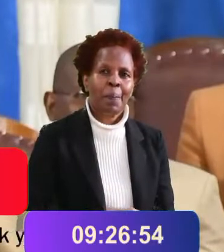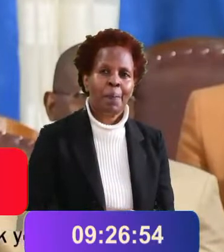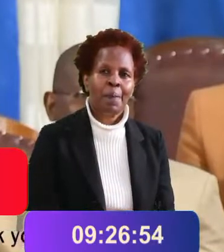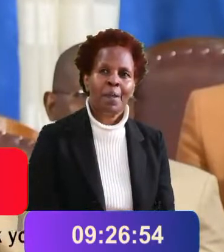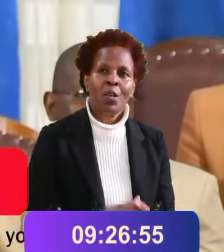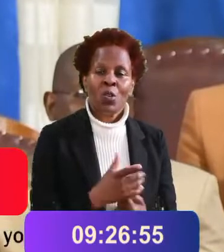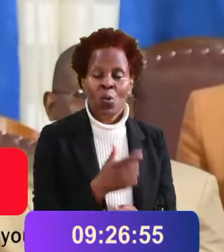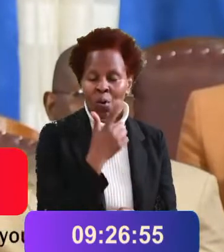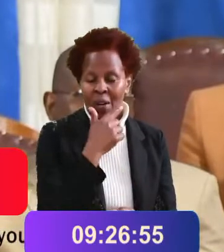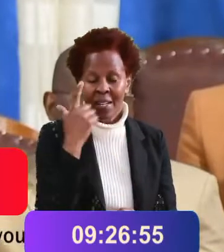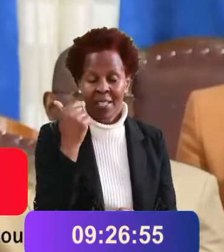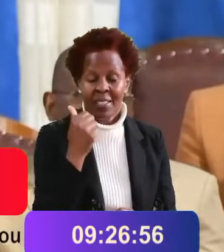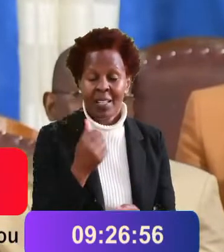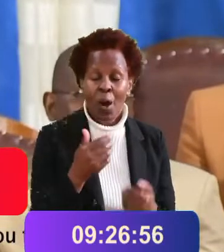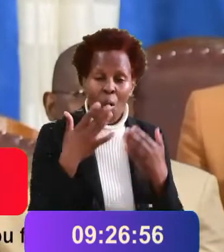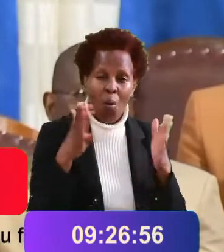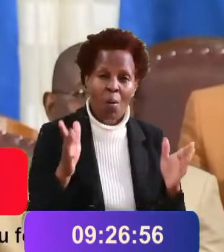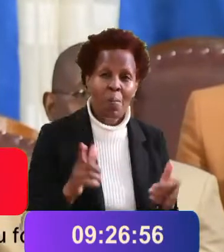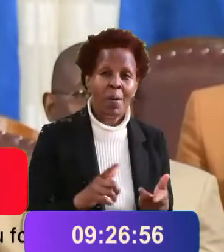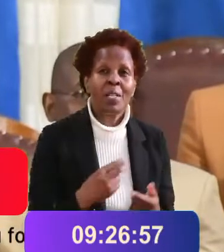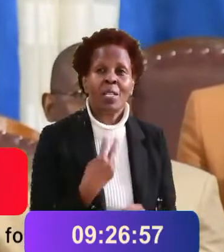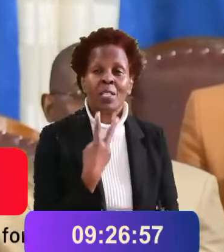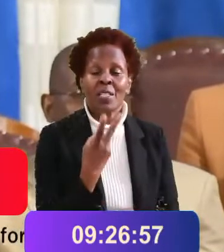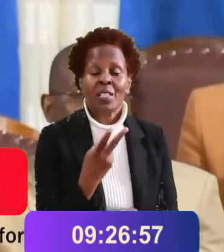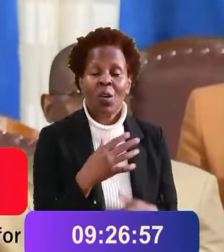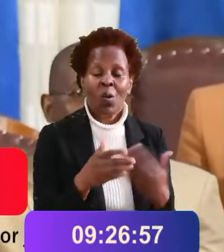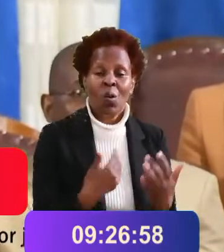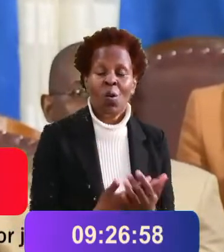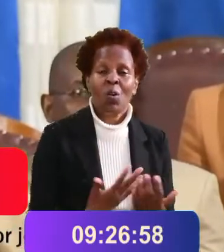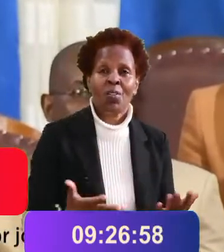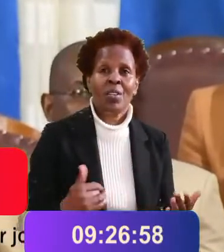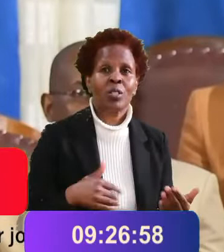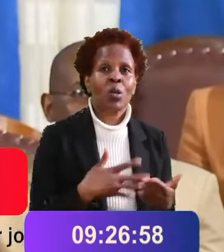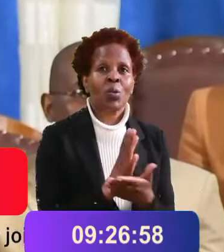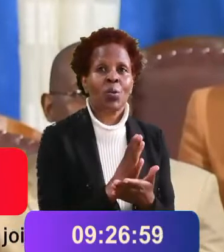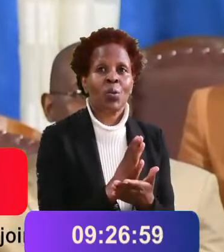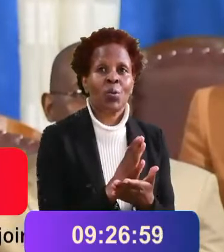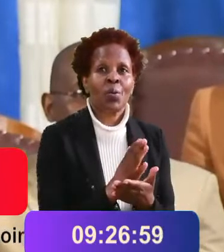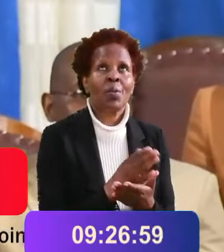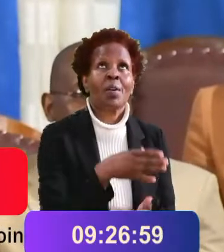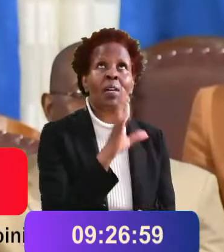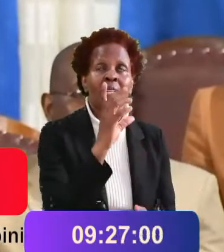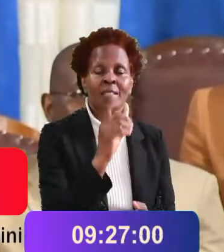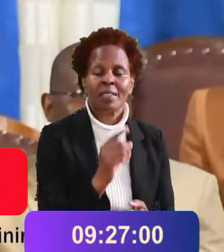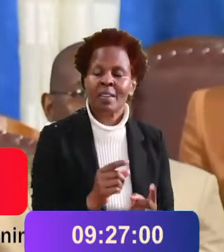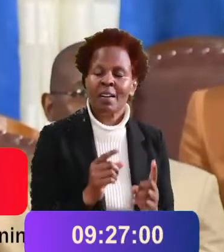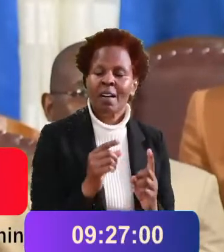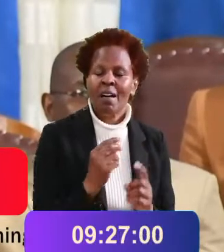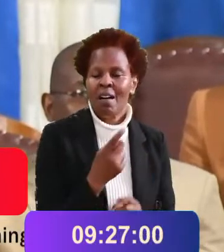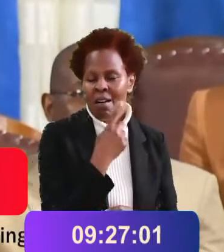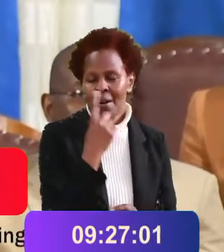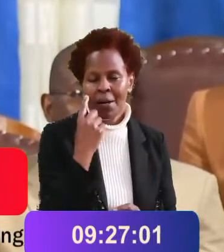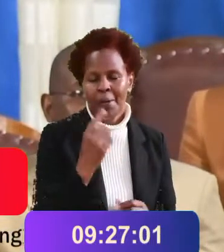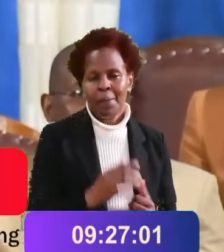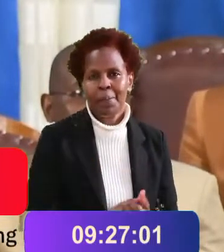Our eyes become open to see all circumstances through the eyes of the victory of Christ.